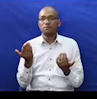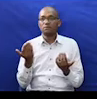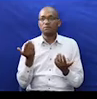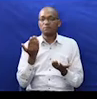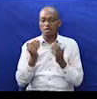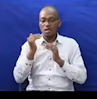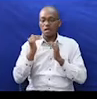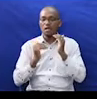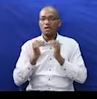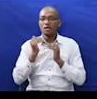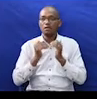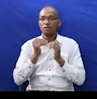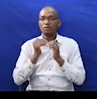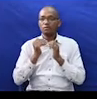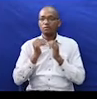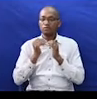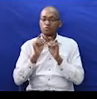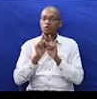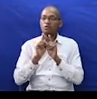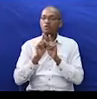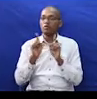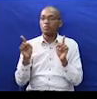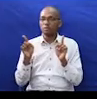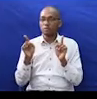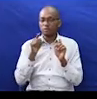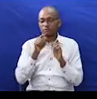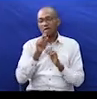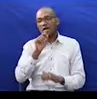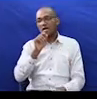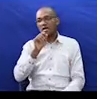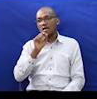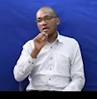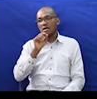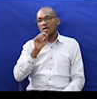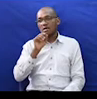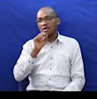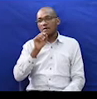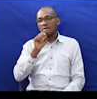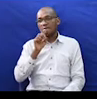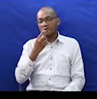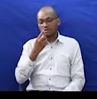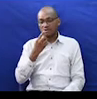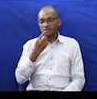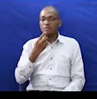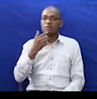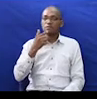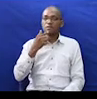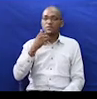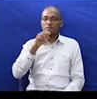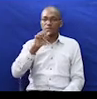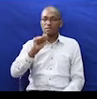of opposite side over adjacent side. So the first one is tangent of the angle